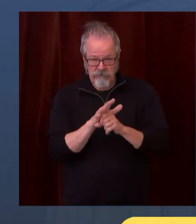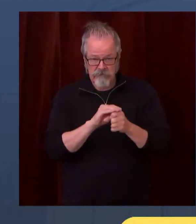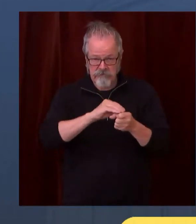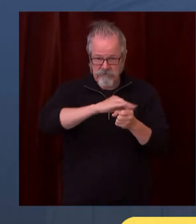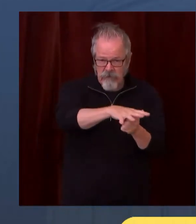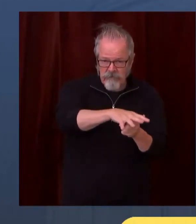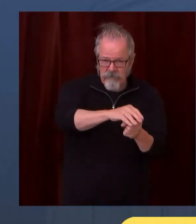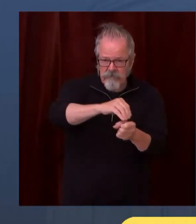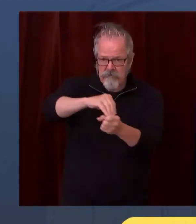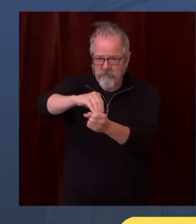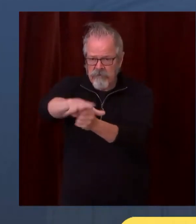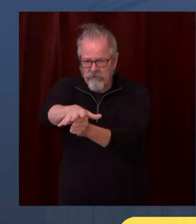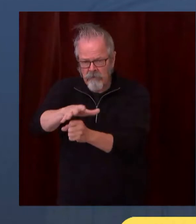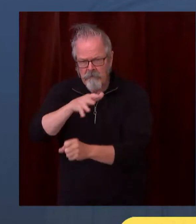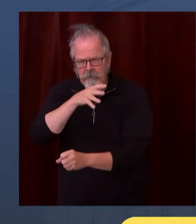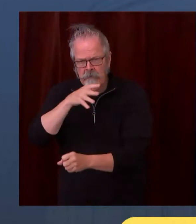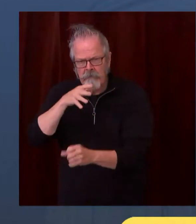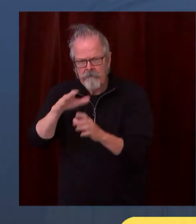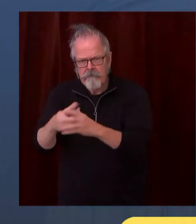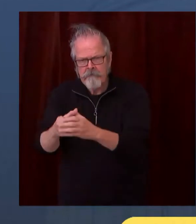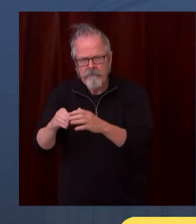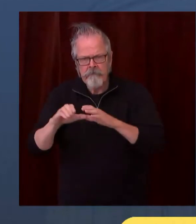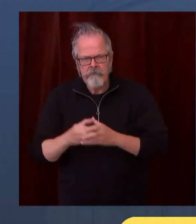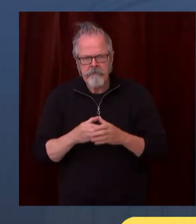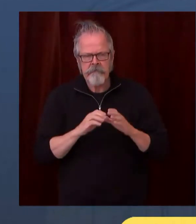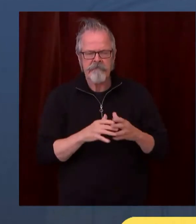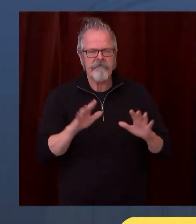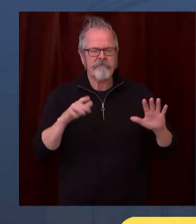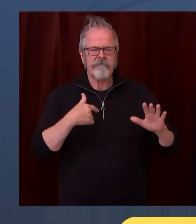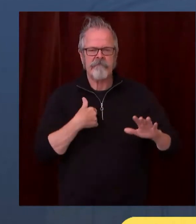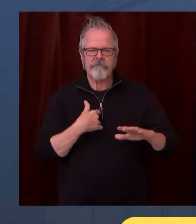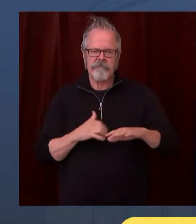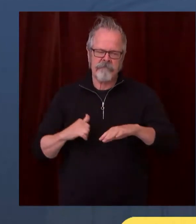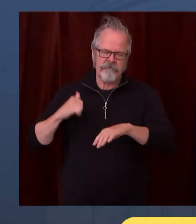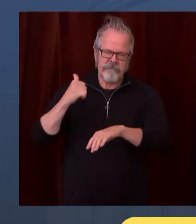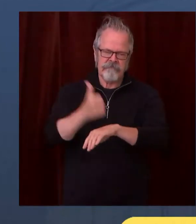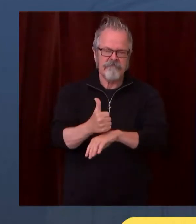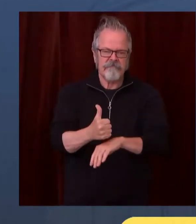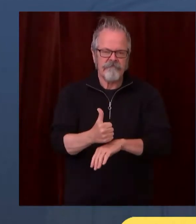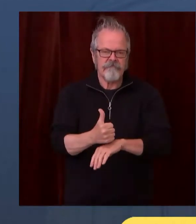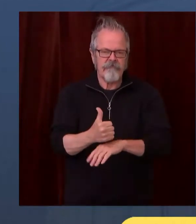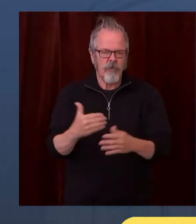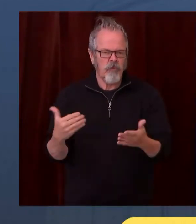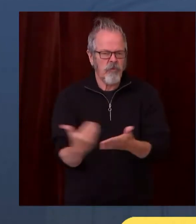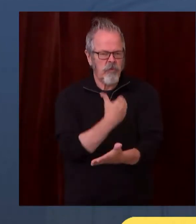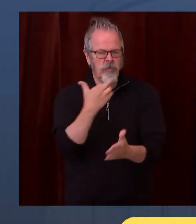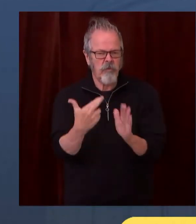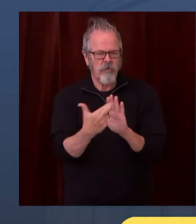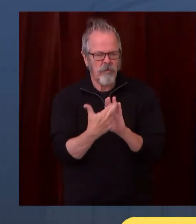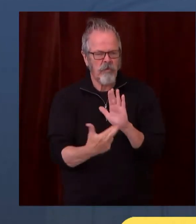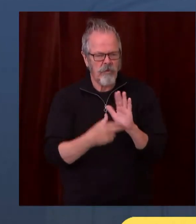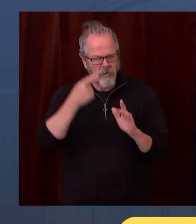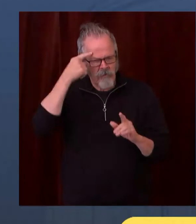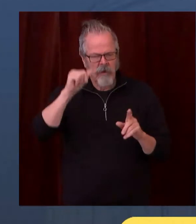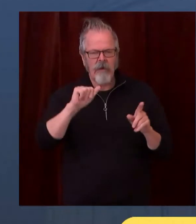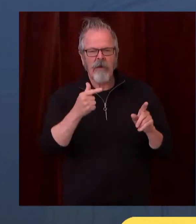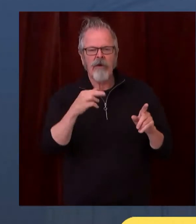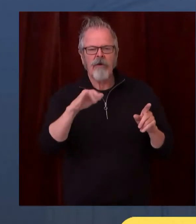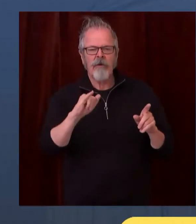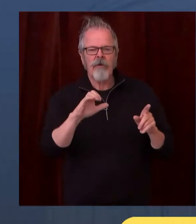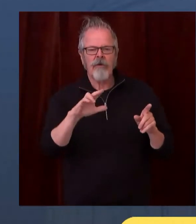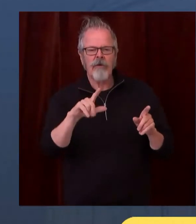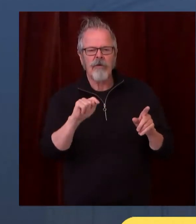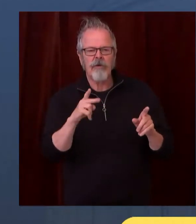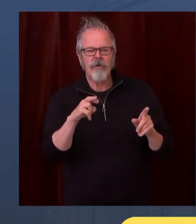agricultural employers to test their workforce broadly when local health officials identify outbreaks of a certain size in their employment